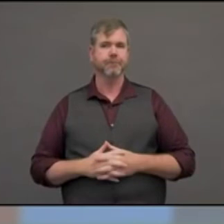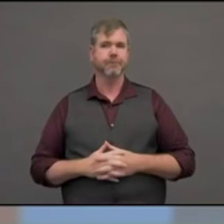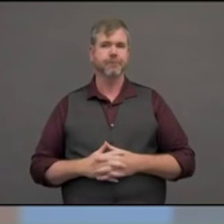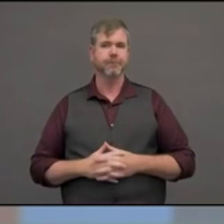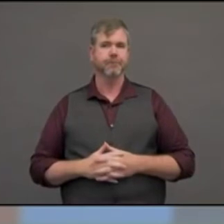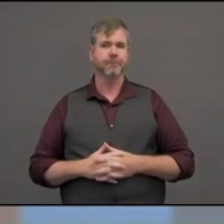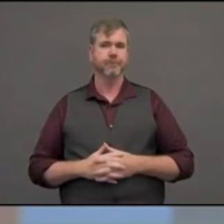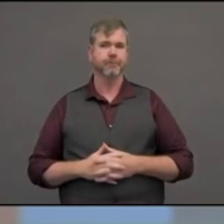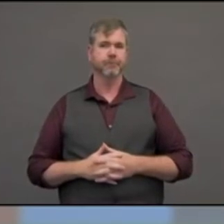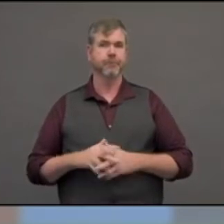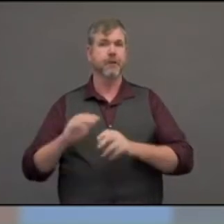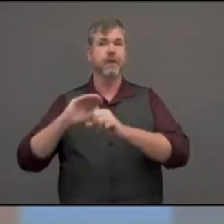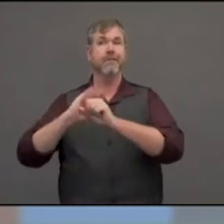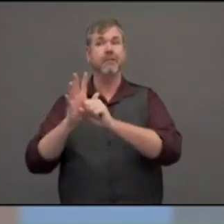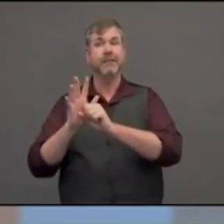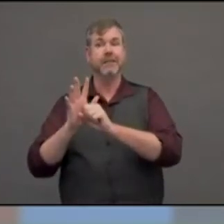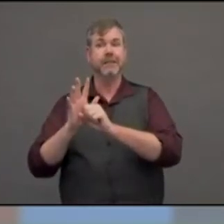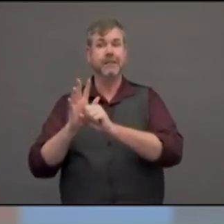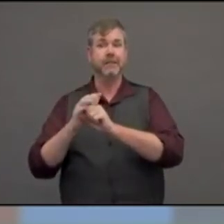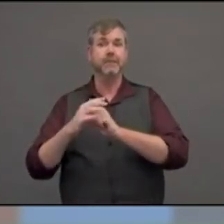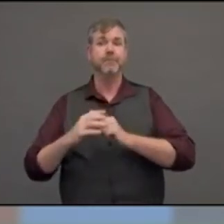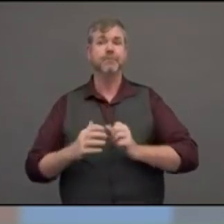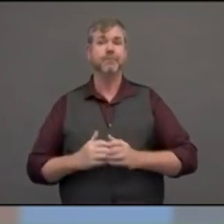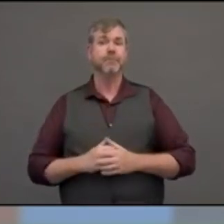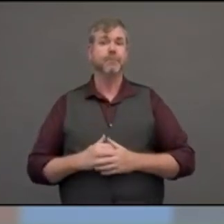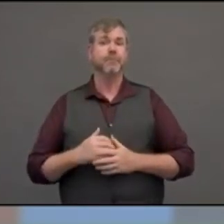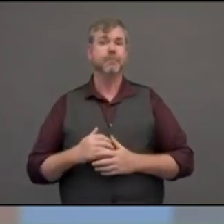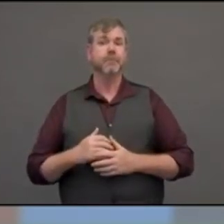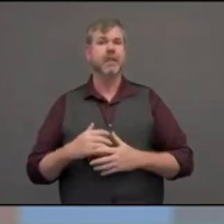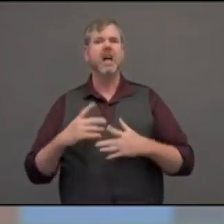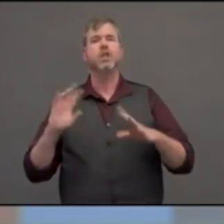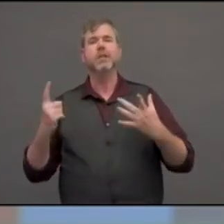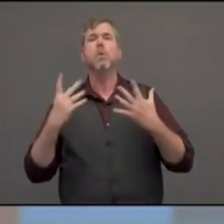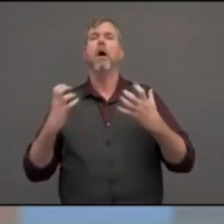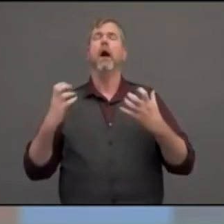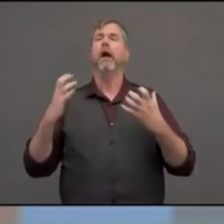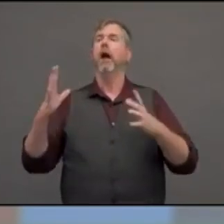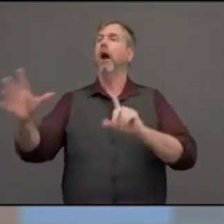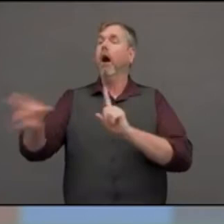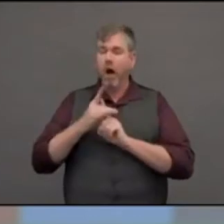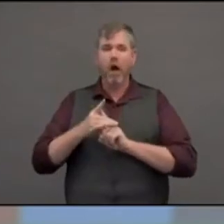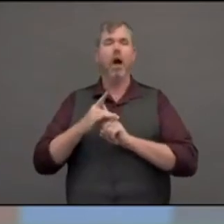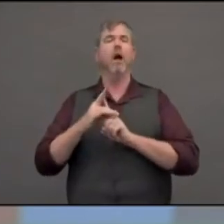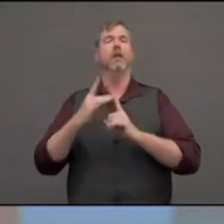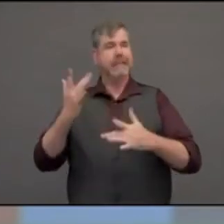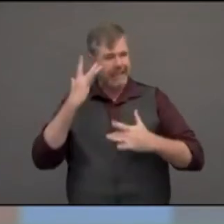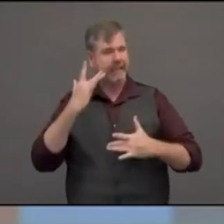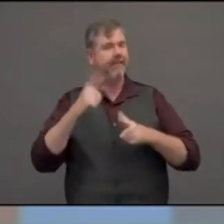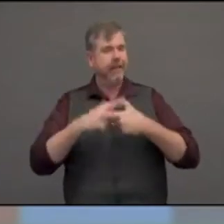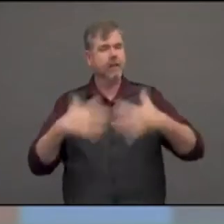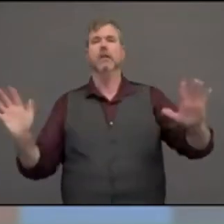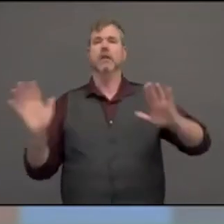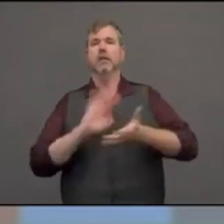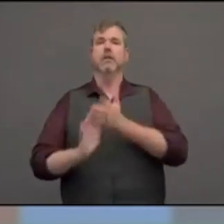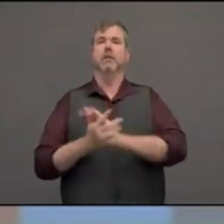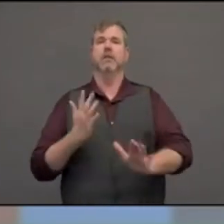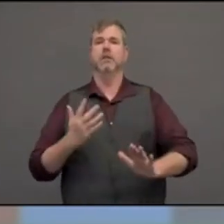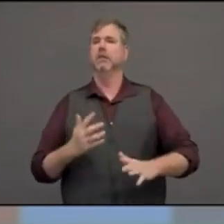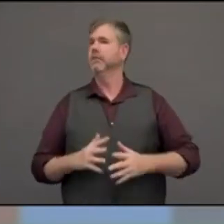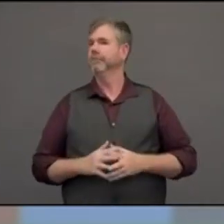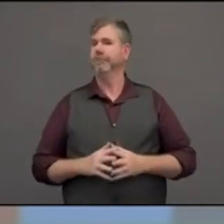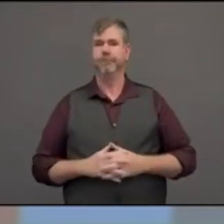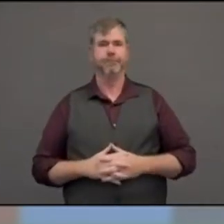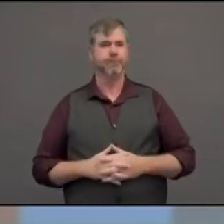you want to get and get it over with, because we are seeing that that's not the case. There could be long-term health